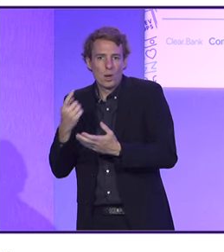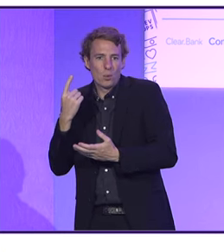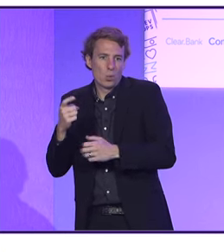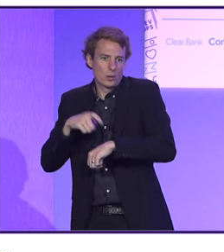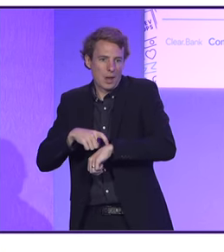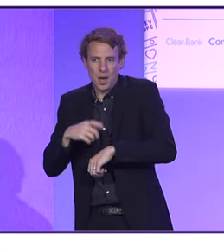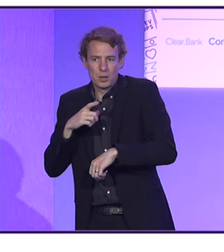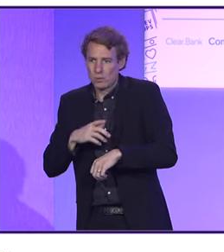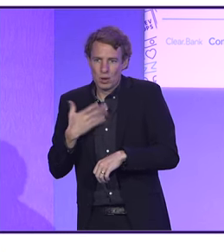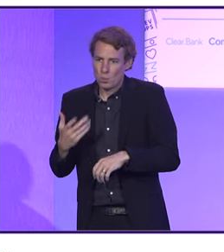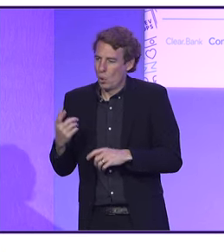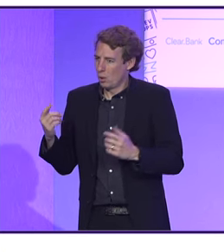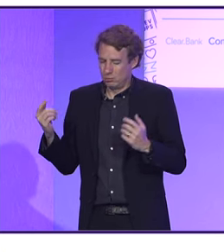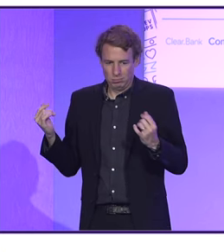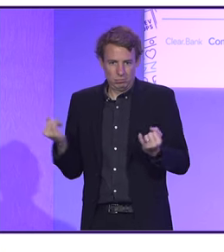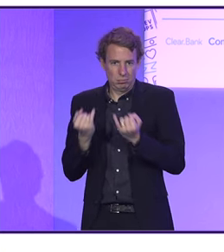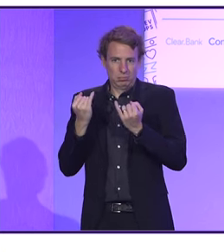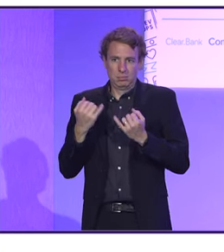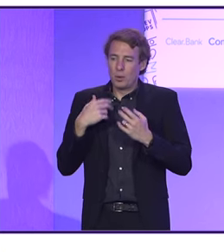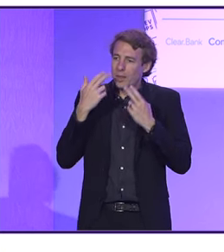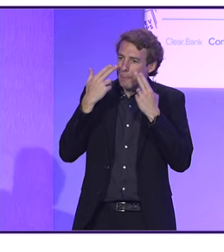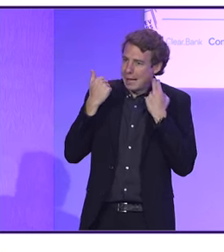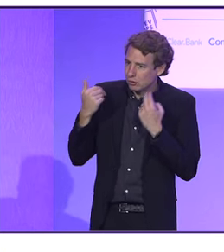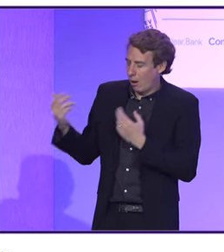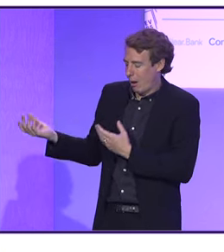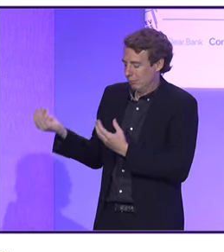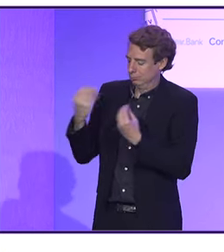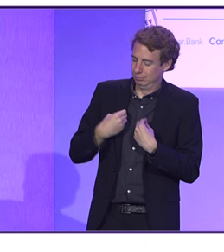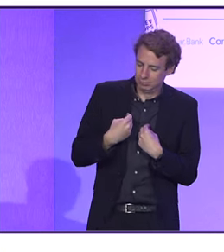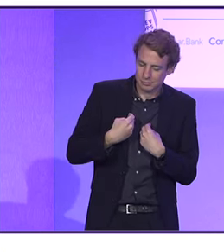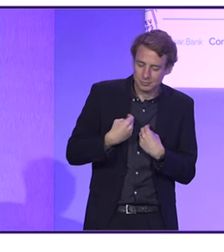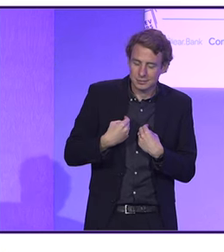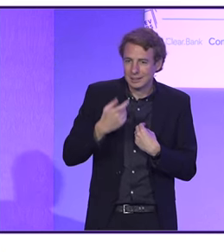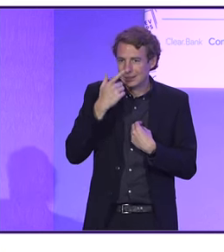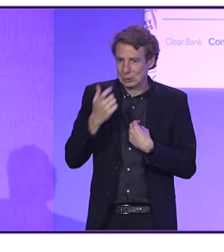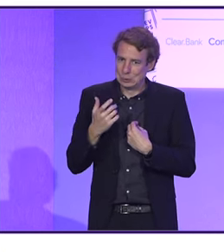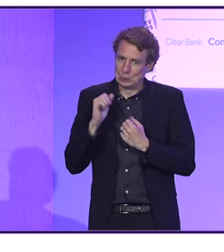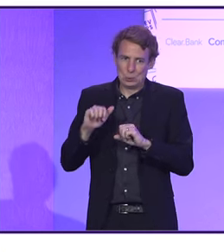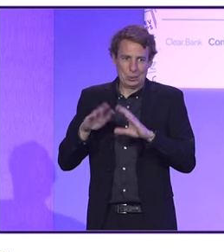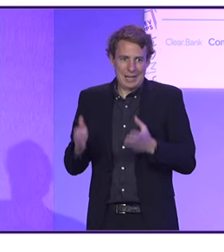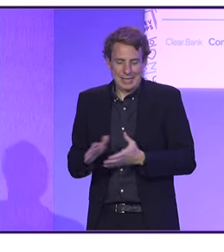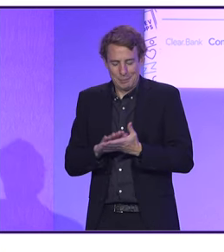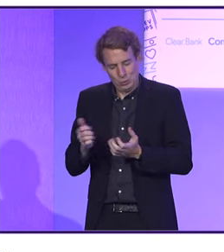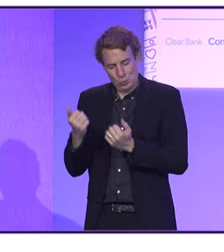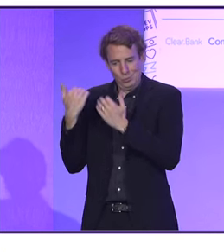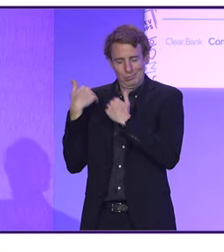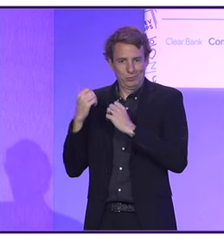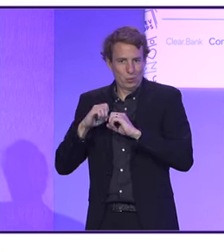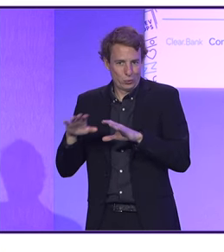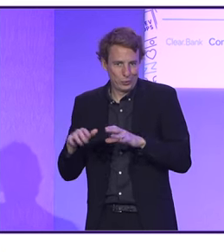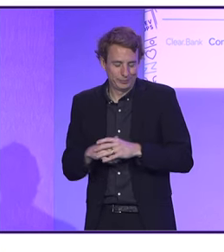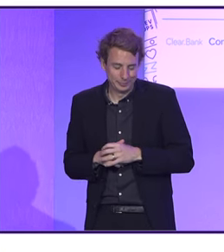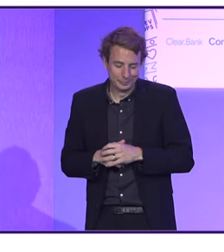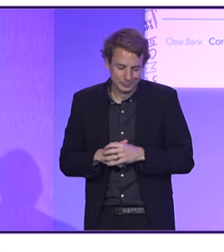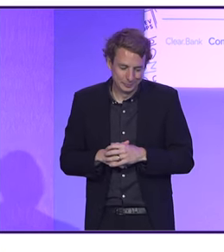deployments. So you'd have to go and grab the physical badger, bring him over to your desk. And that would mean that you were the person who was allowed to do a release.